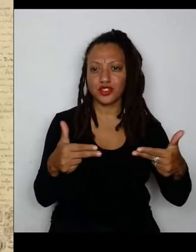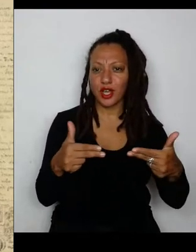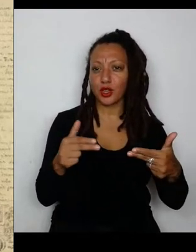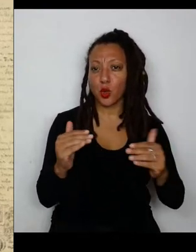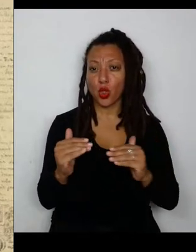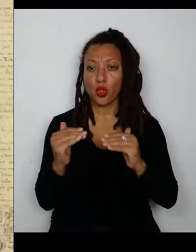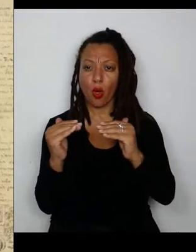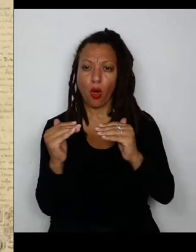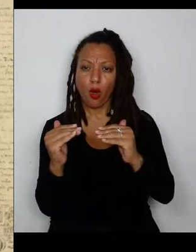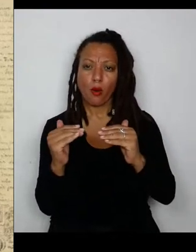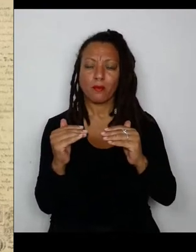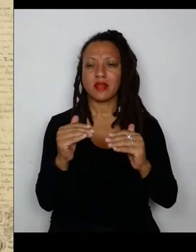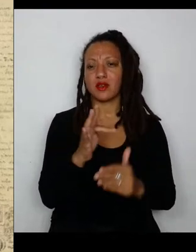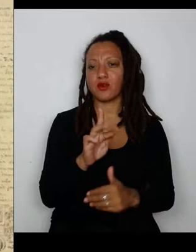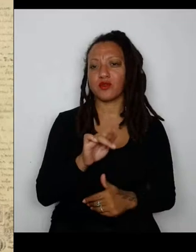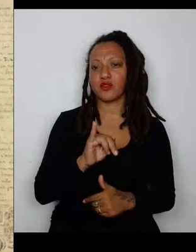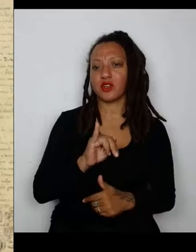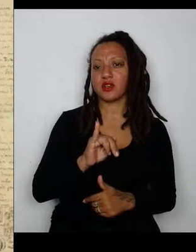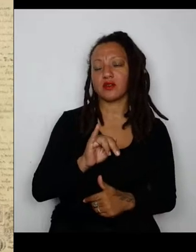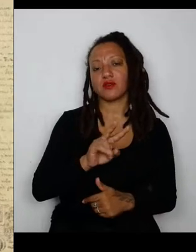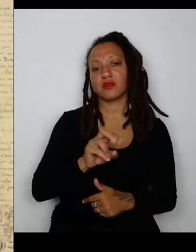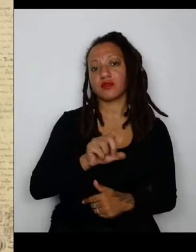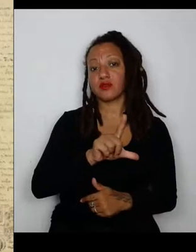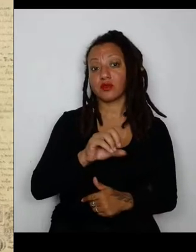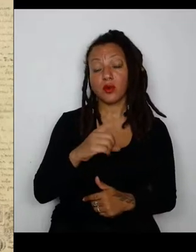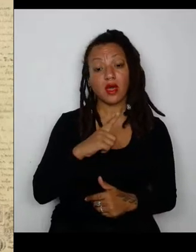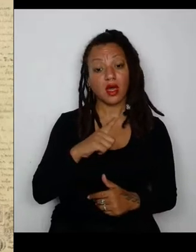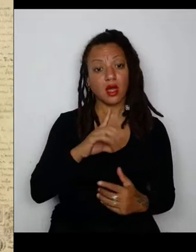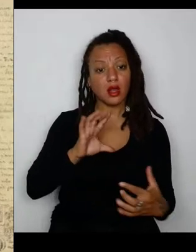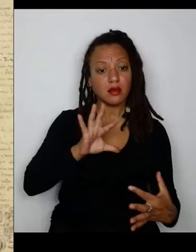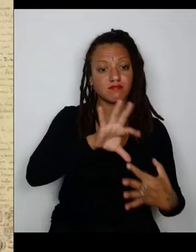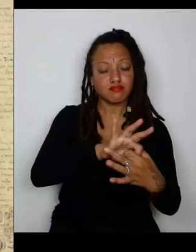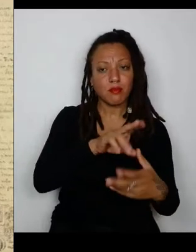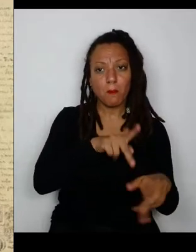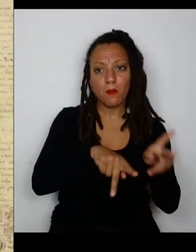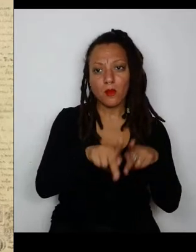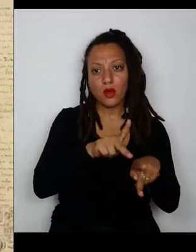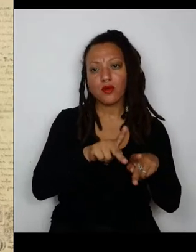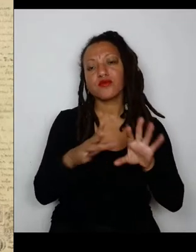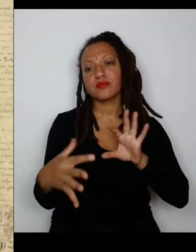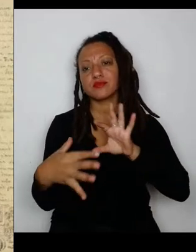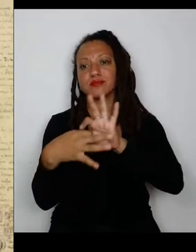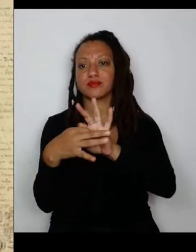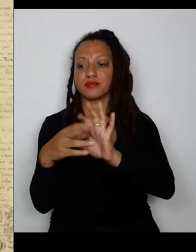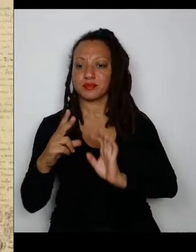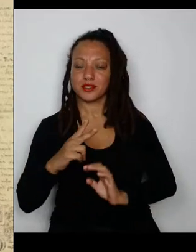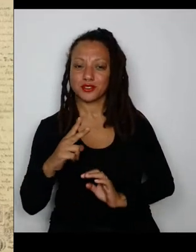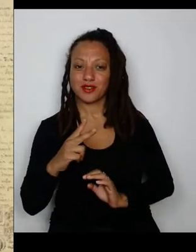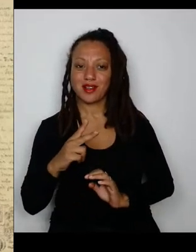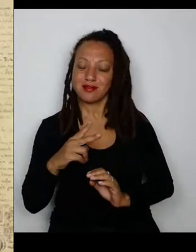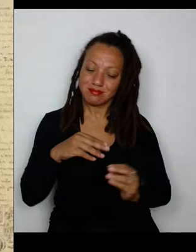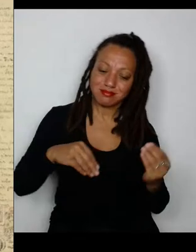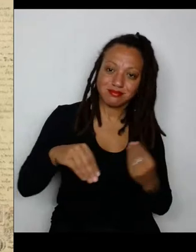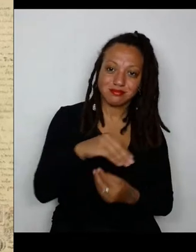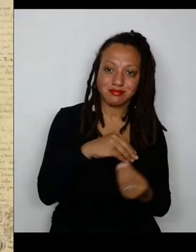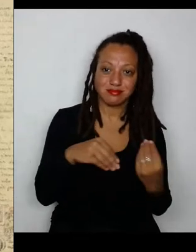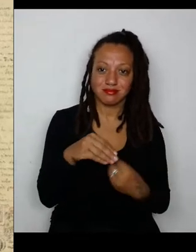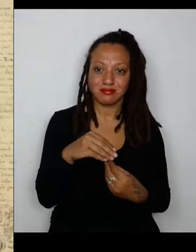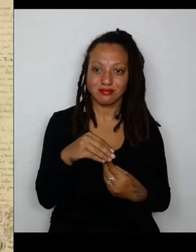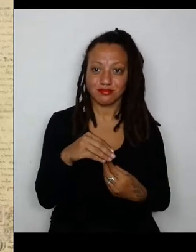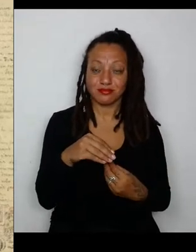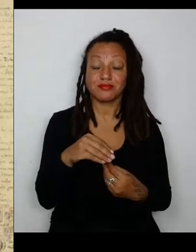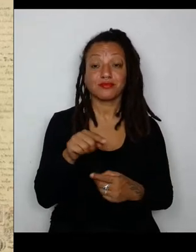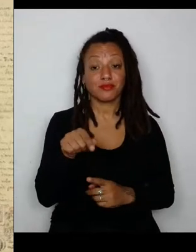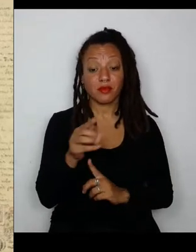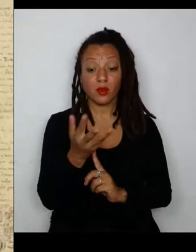cultural and the esoteric the public and the private gogan produced about 25 copies of